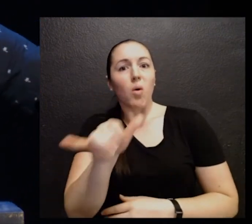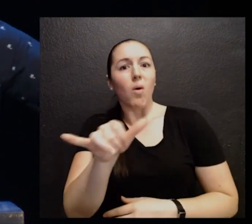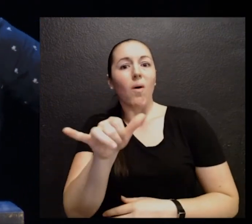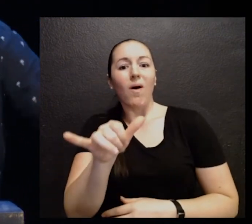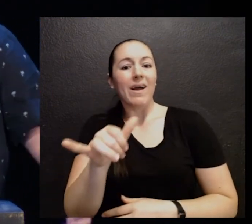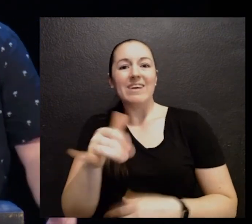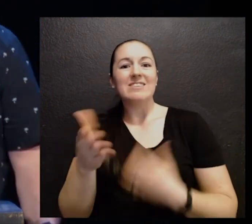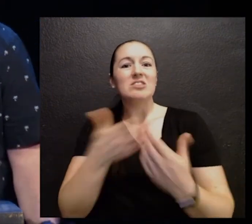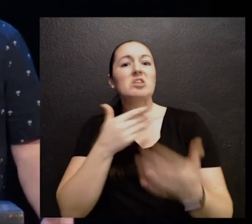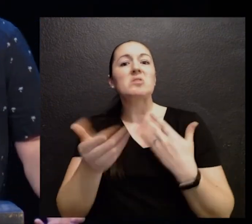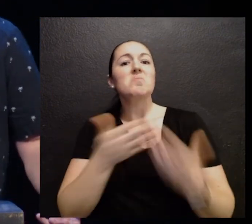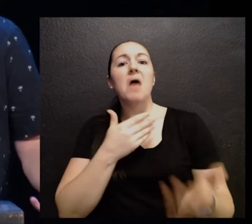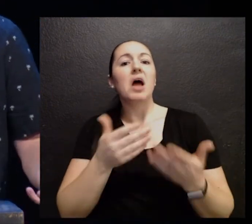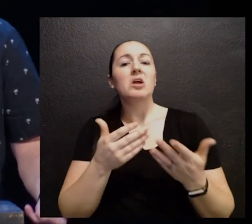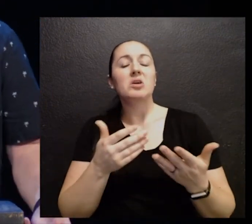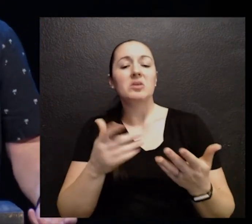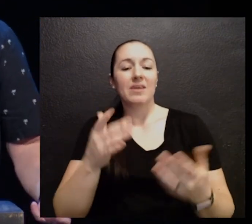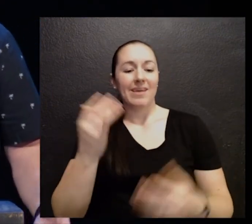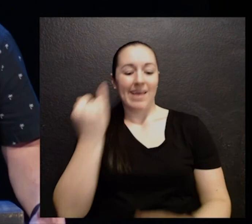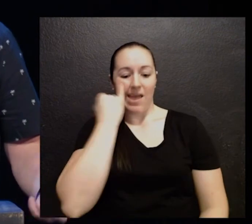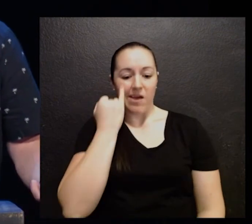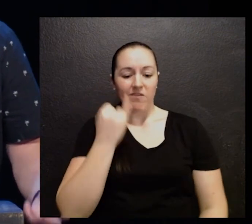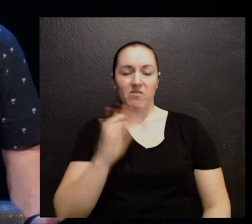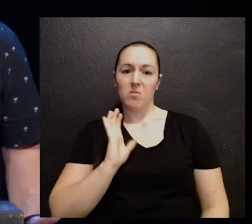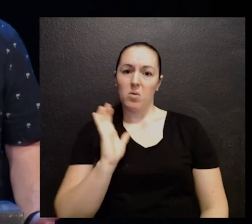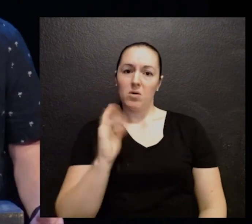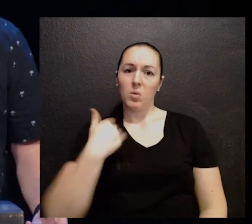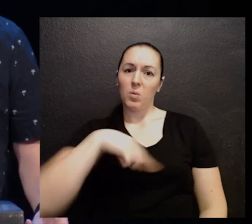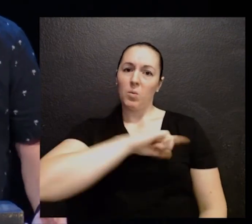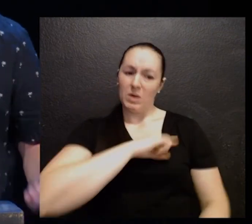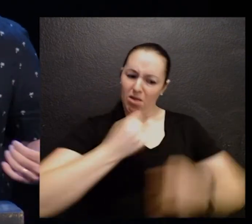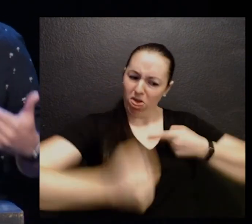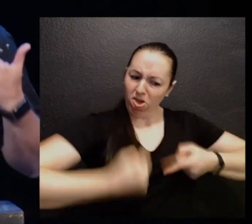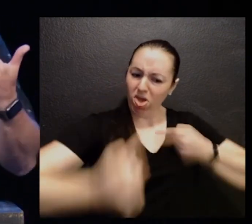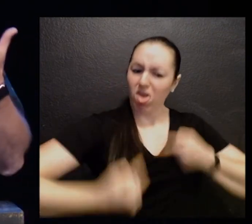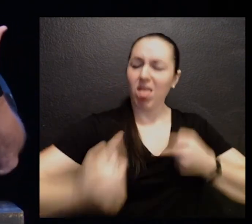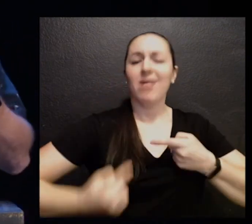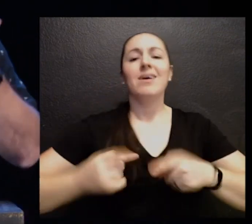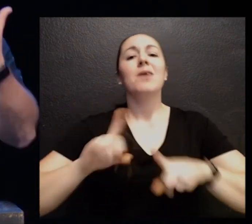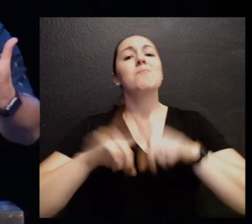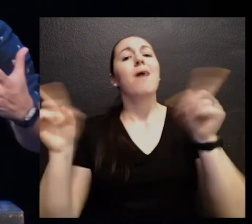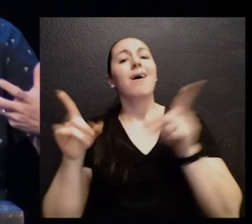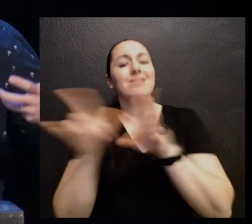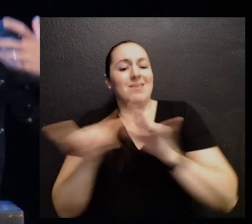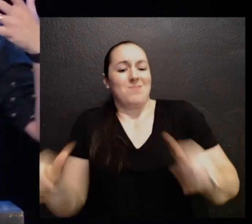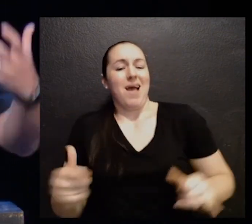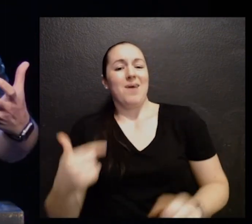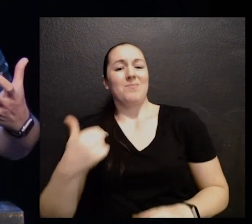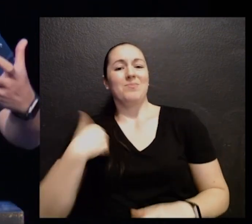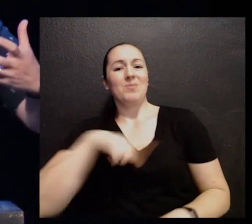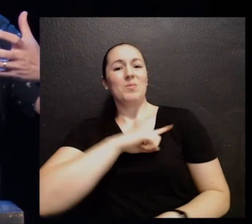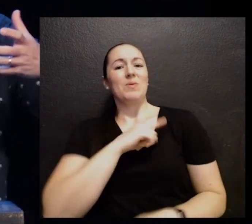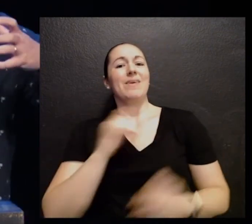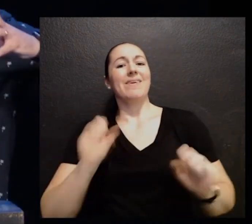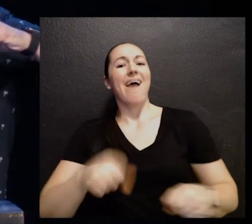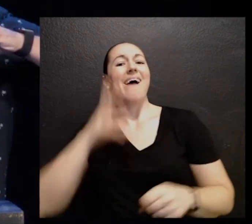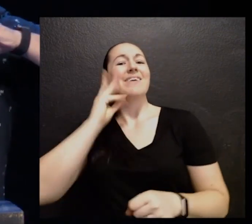doesn't matter as much, but we have this profound sense of joy, and we get to live out our calling and our